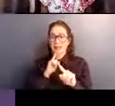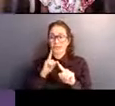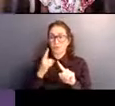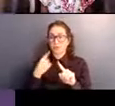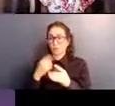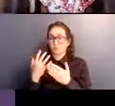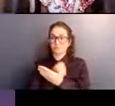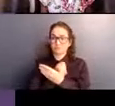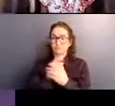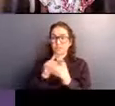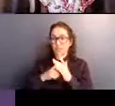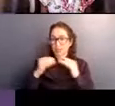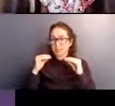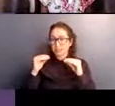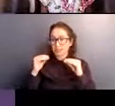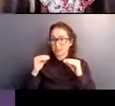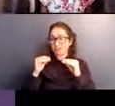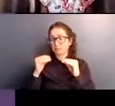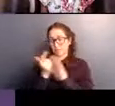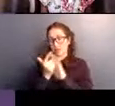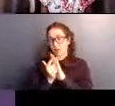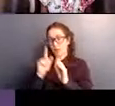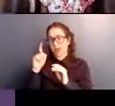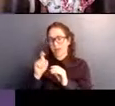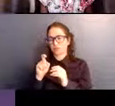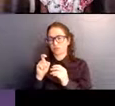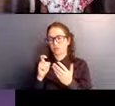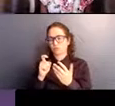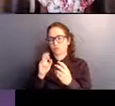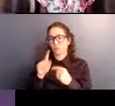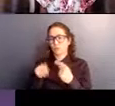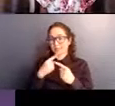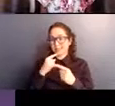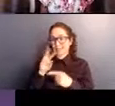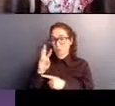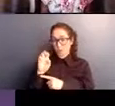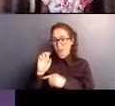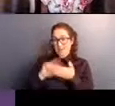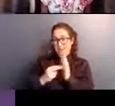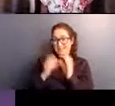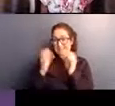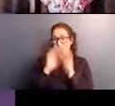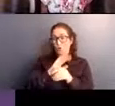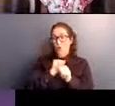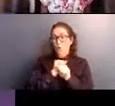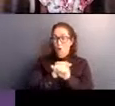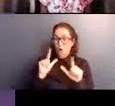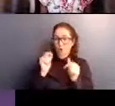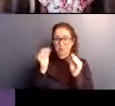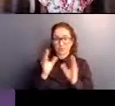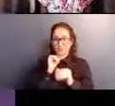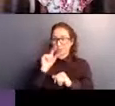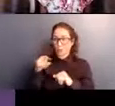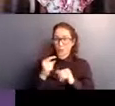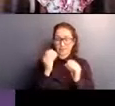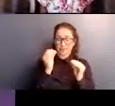to start teaching, by law, we have to sit down. When I say we, teachers, all teachers, not just teachers of students